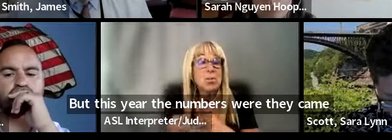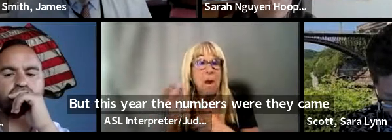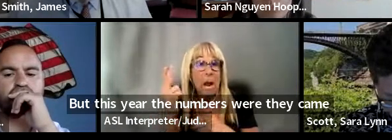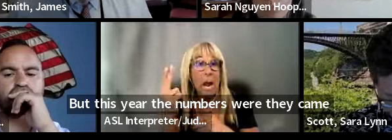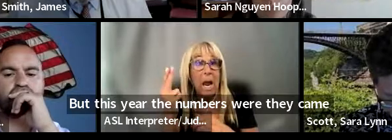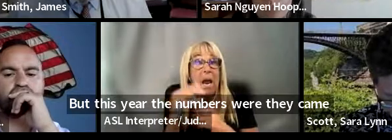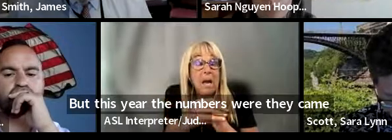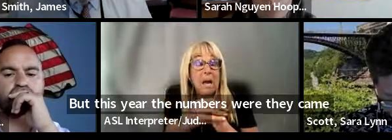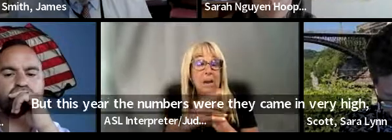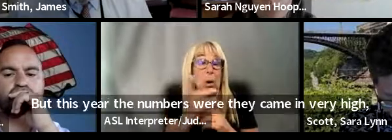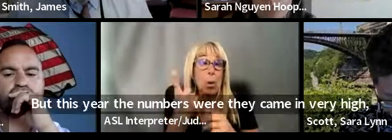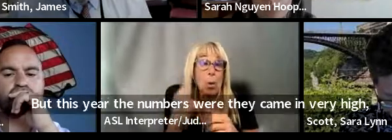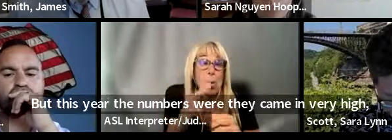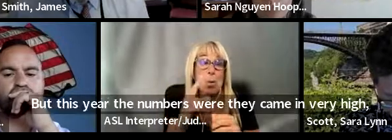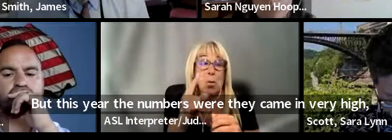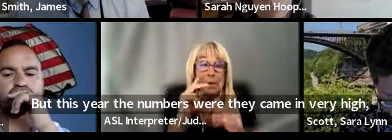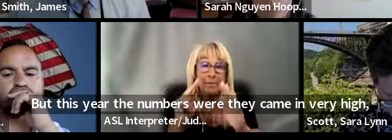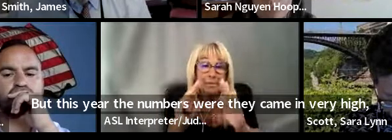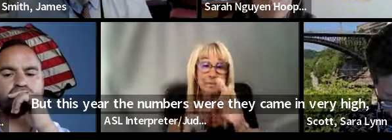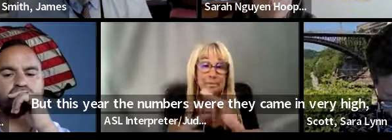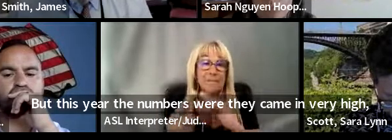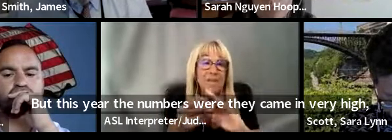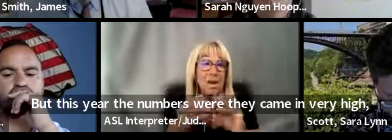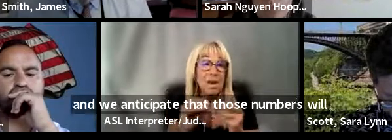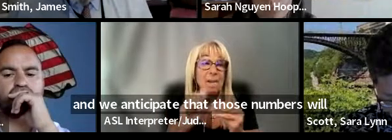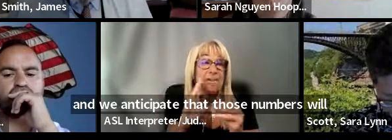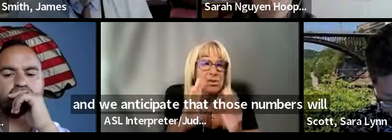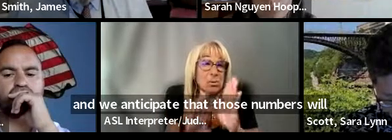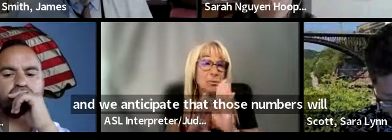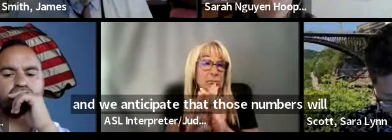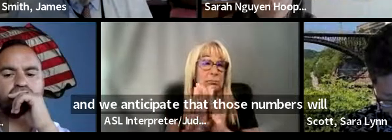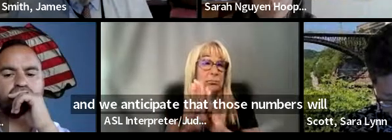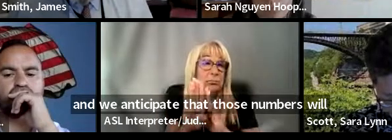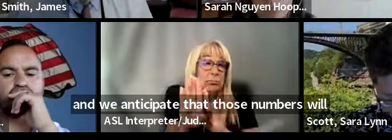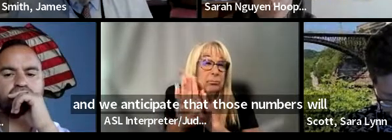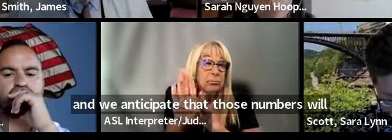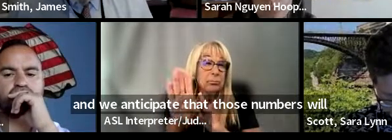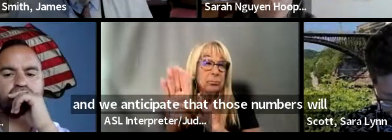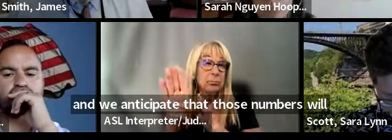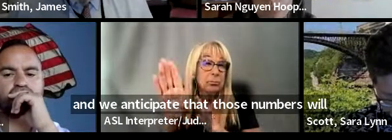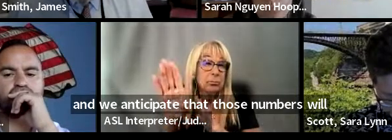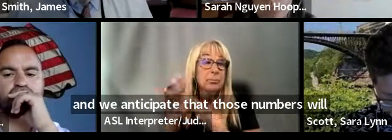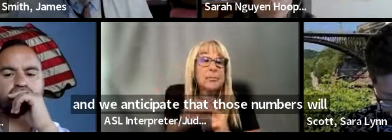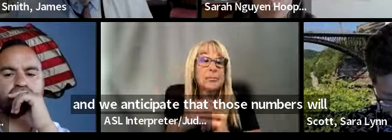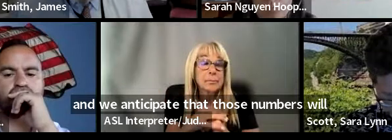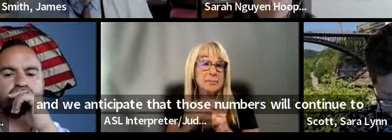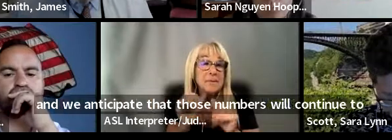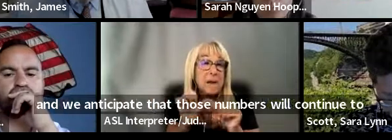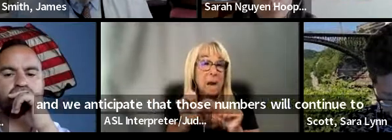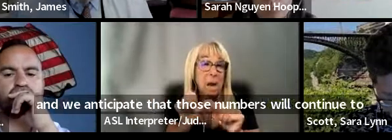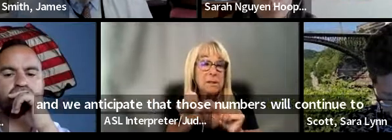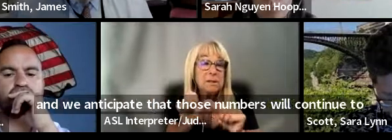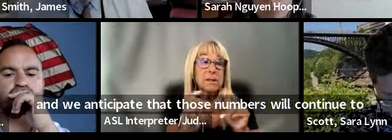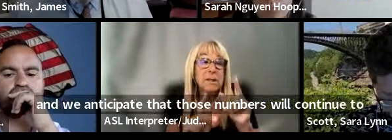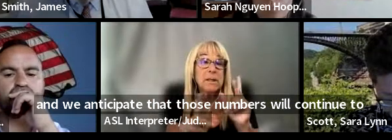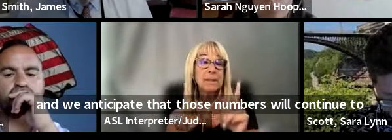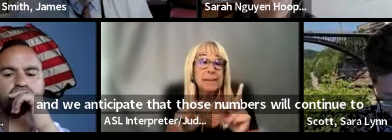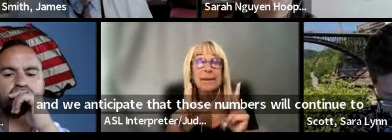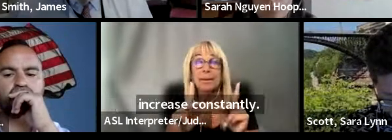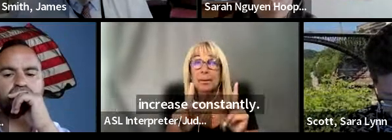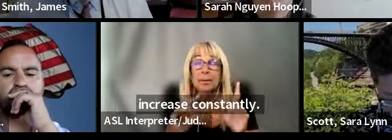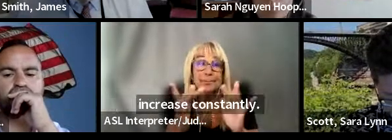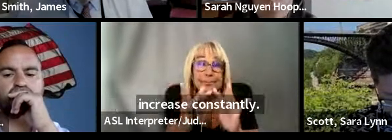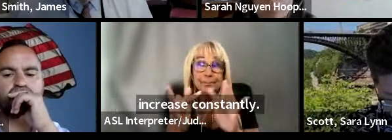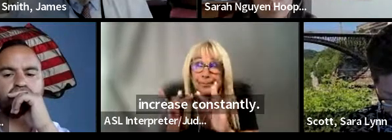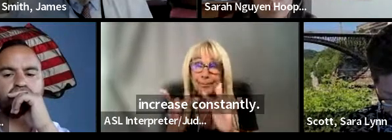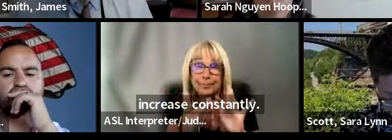we anticipate that those numbers will continue to increase. Constantly, people are reaching out to be a part